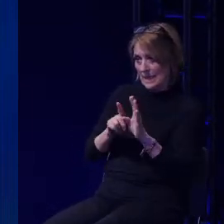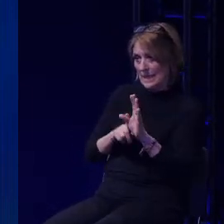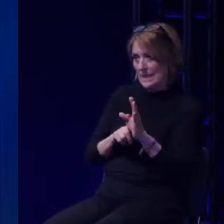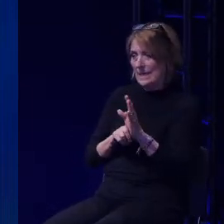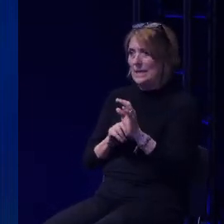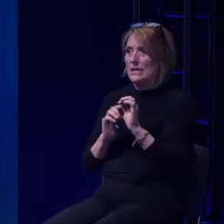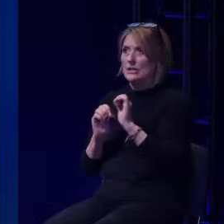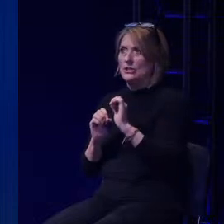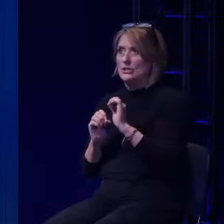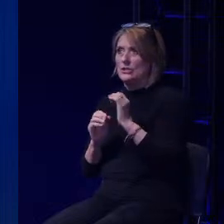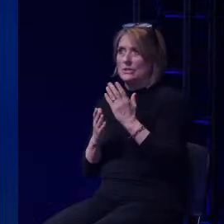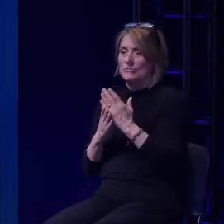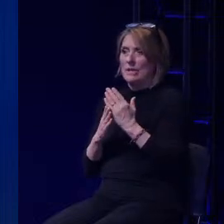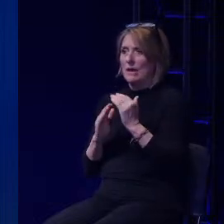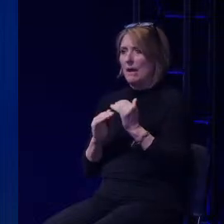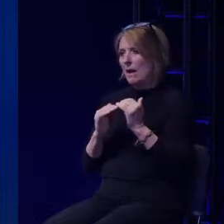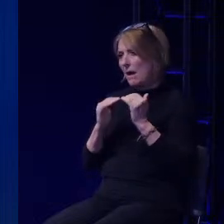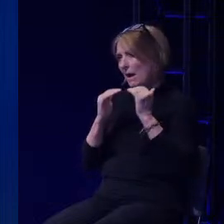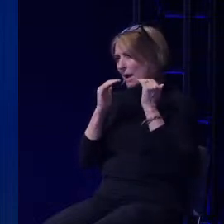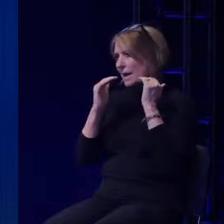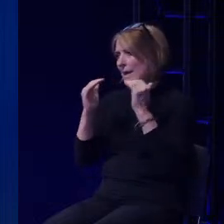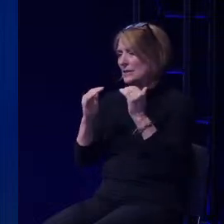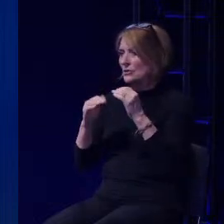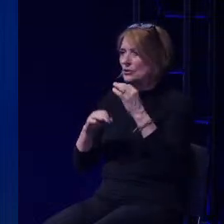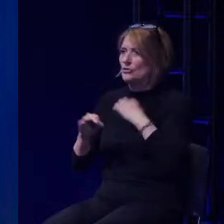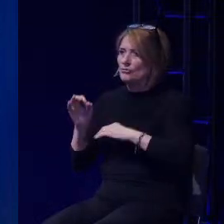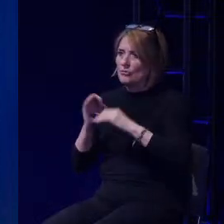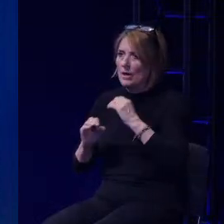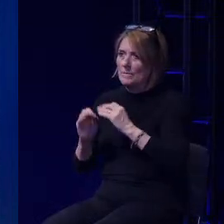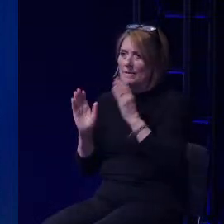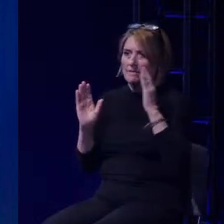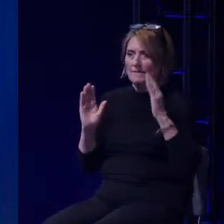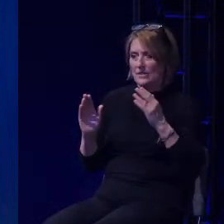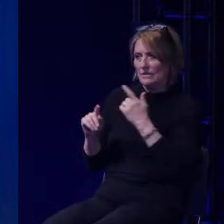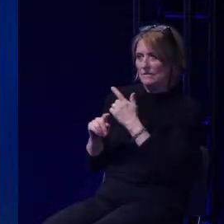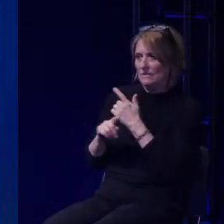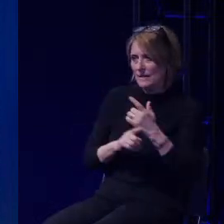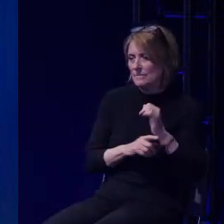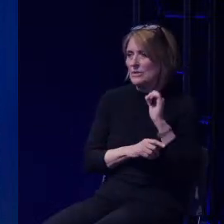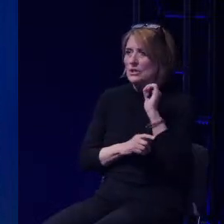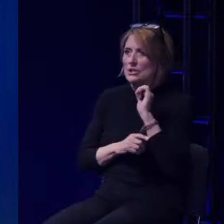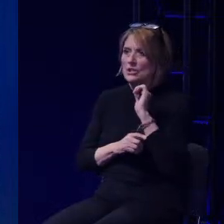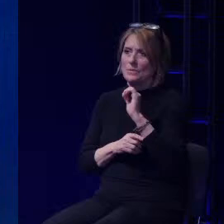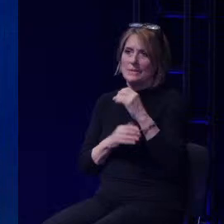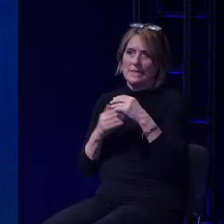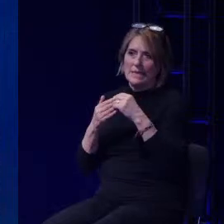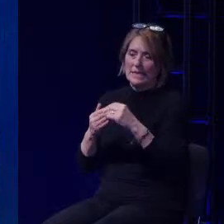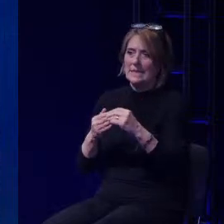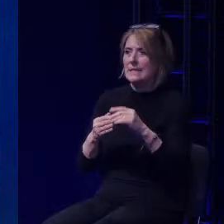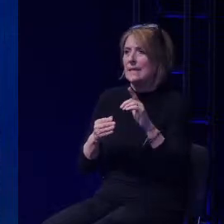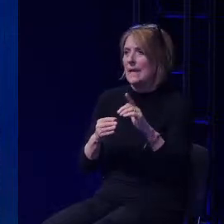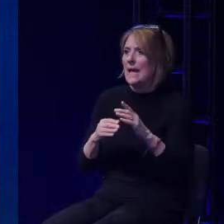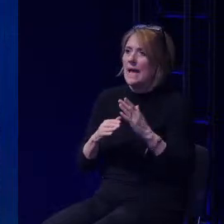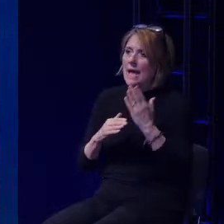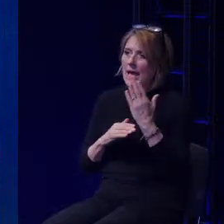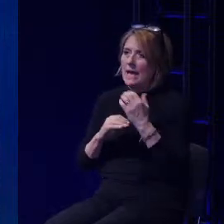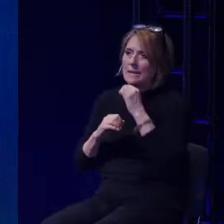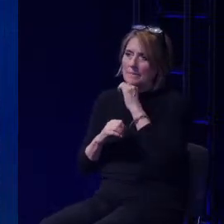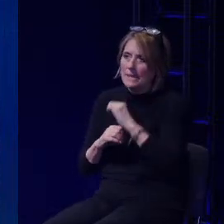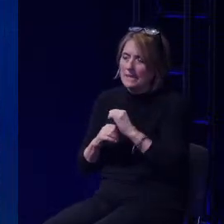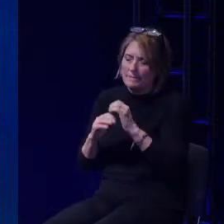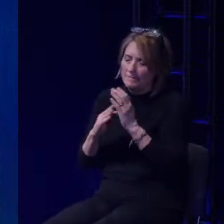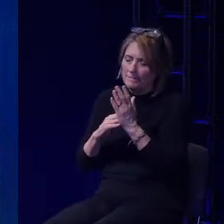BSC. Nicola shoots high-end TV drama and feature films. She was the lead DP on The Handmaid's Tale, Season 5, with director Elizabeth